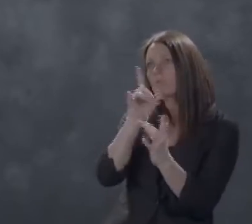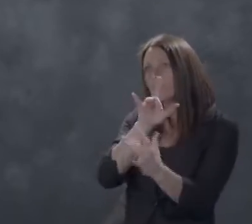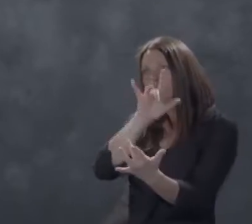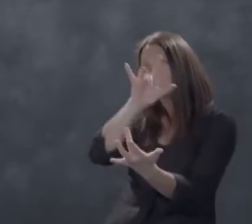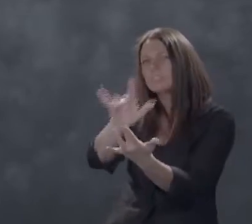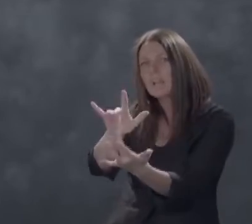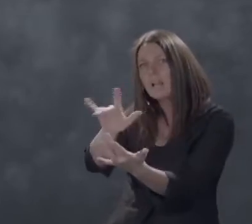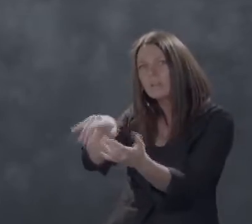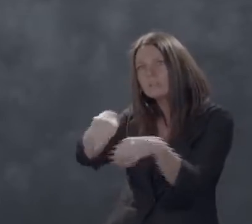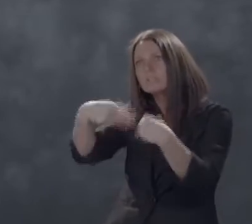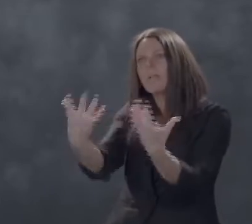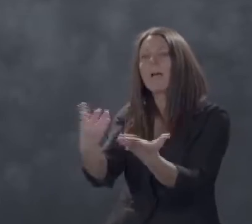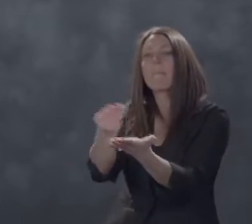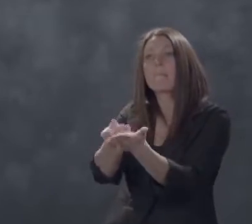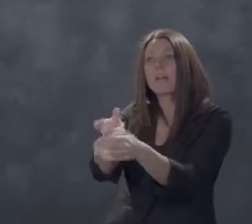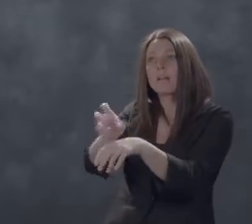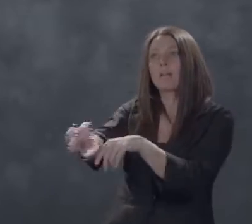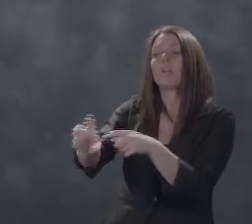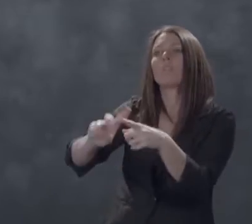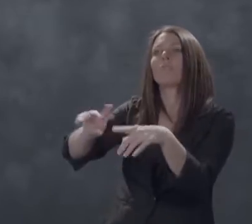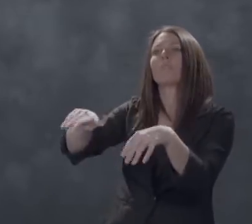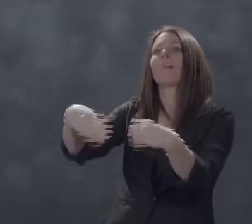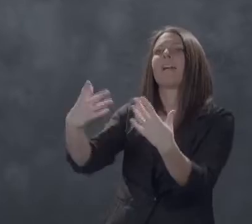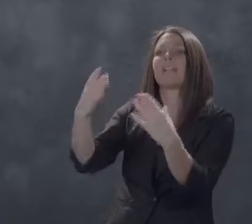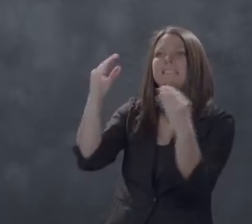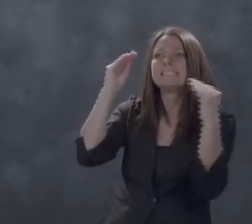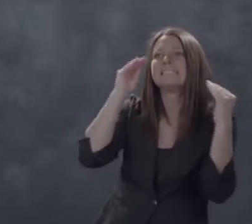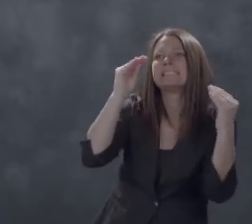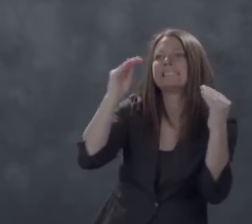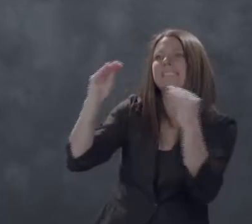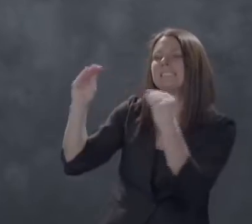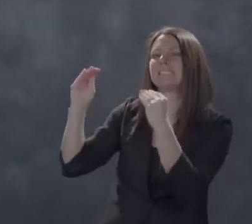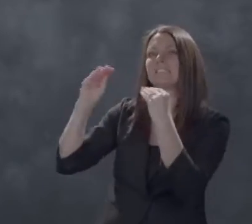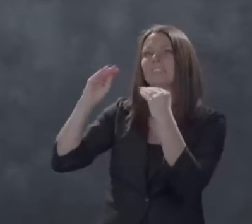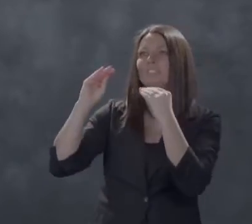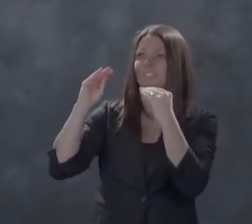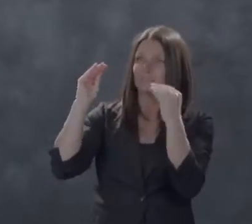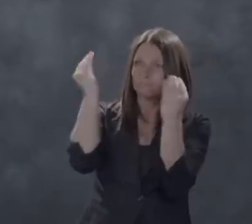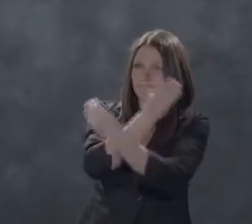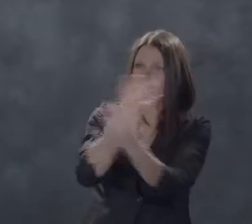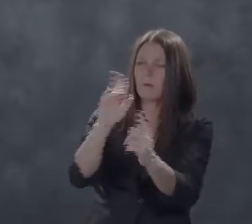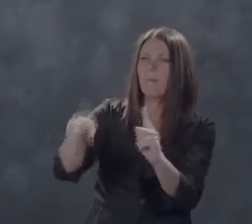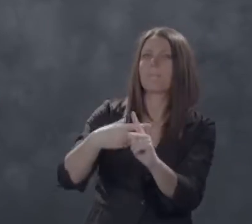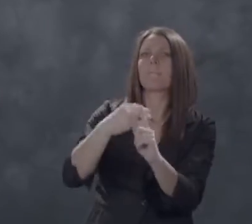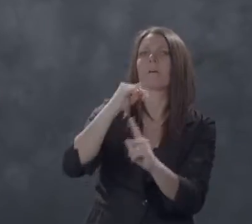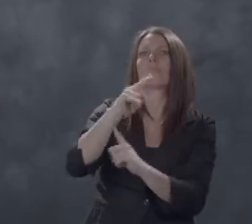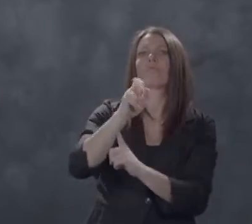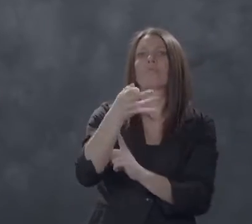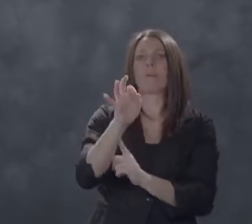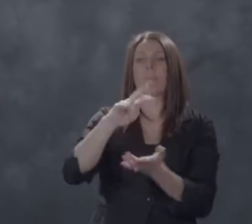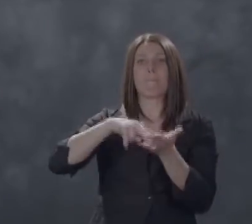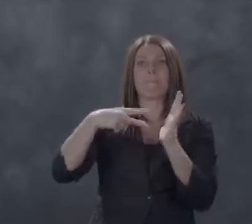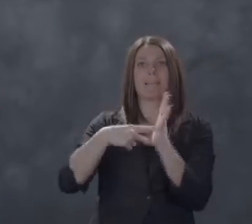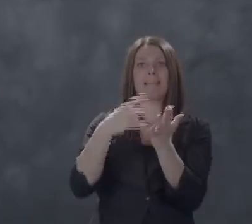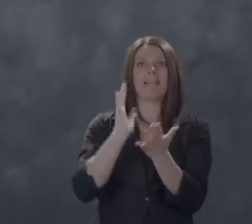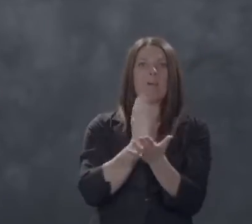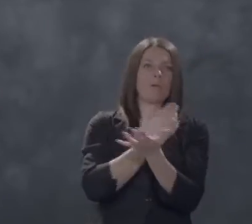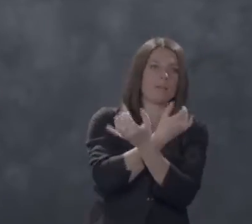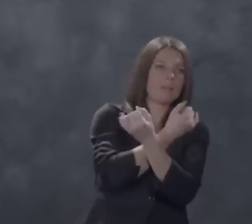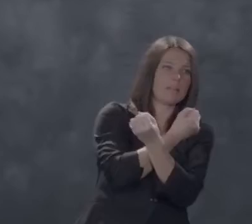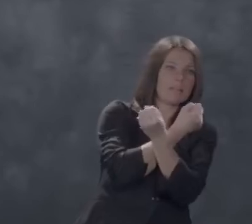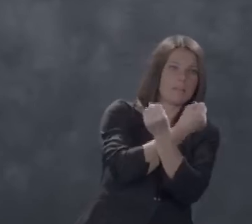and supply funding for us to be able to educate and make people aware of what this means, of our independence, of